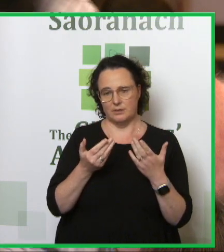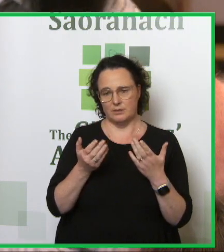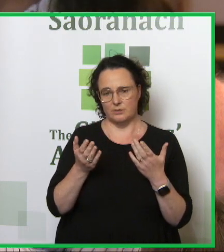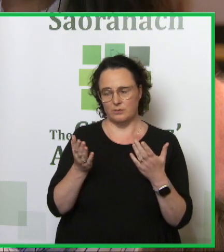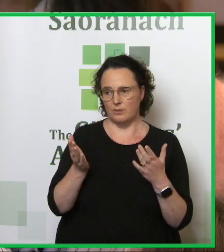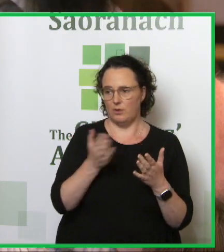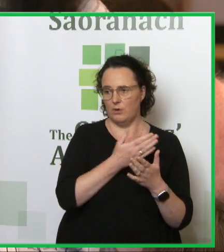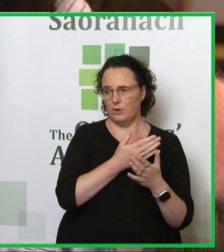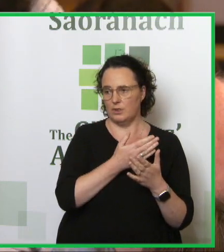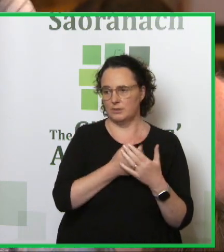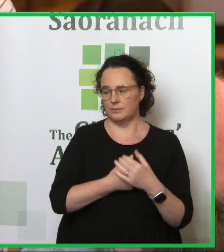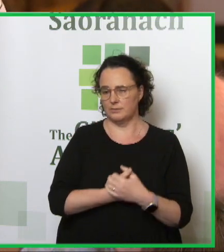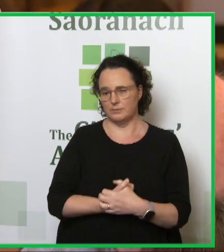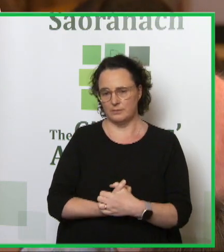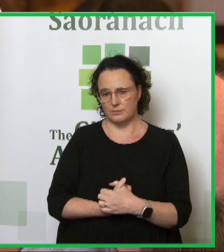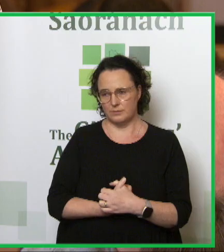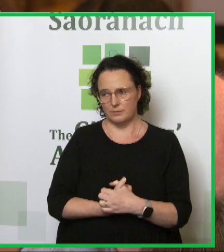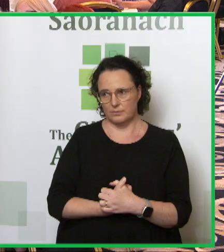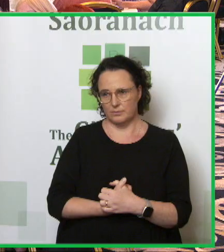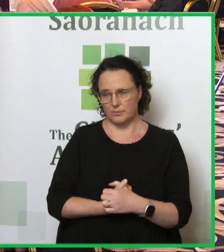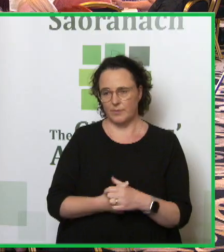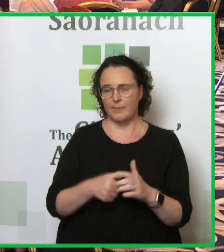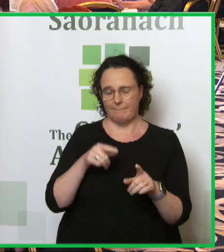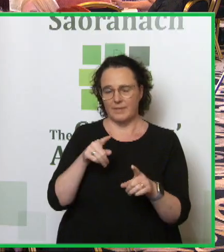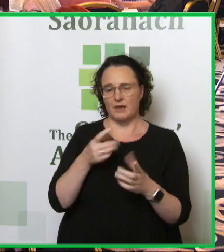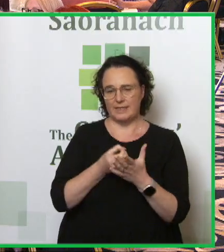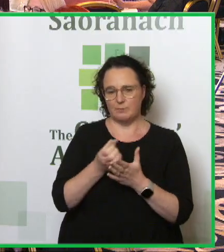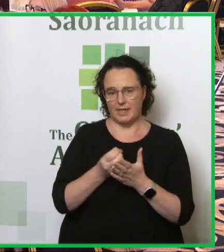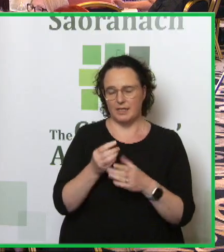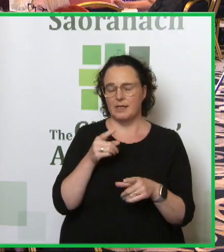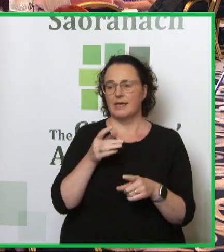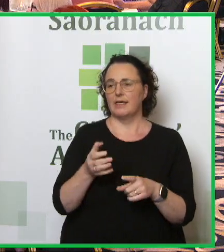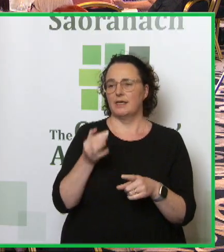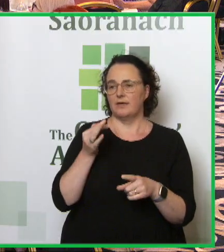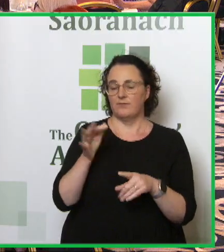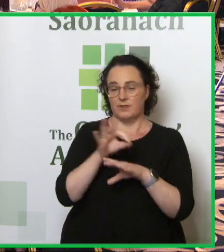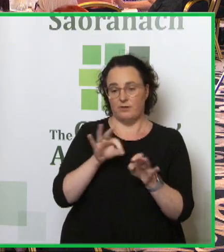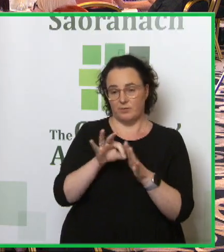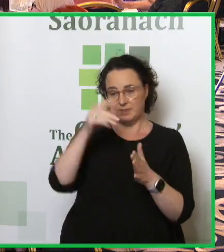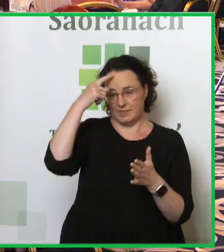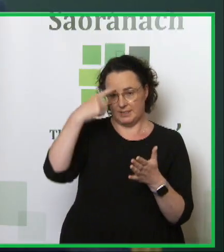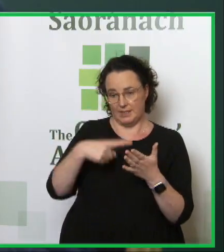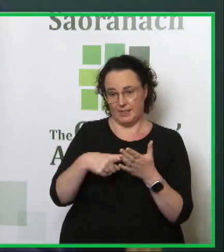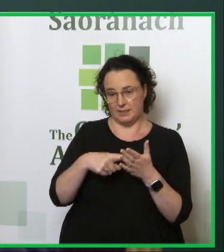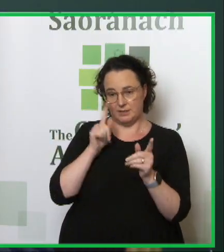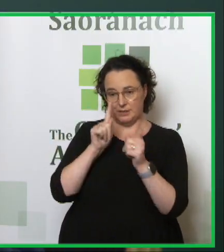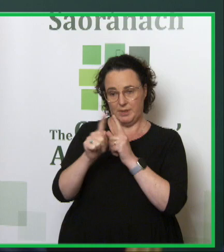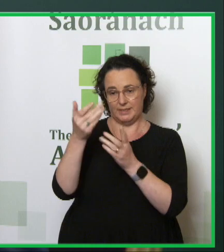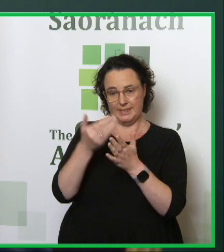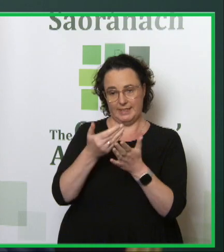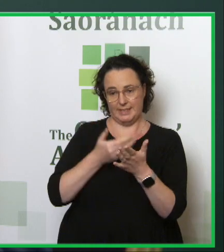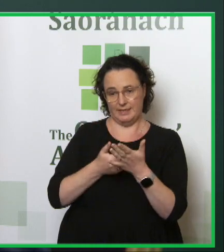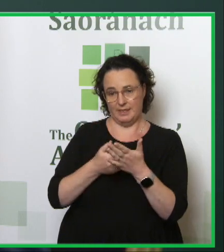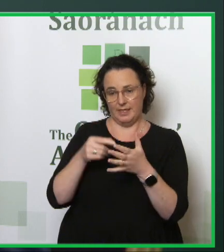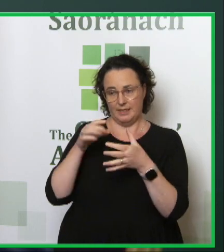ones? So the way I would explain that, Zin, is if the government does decide to legislate along the lines of this